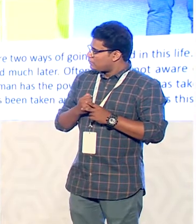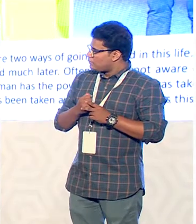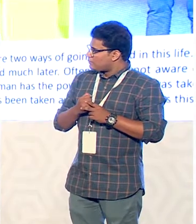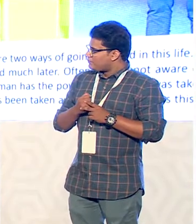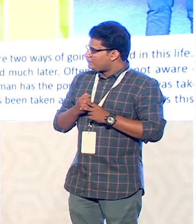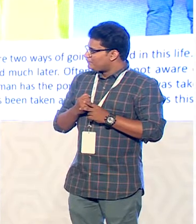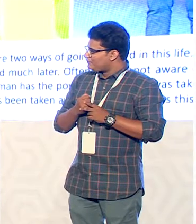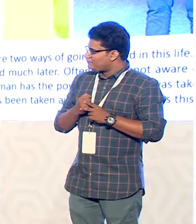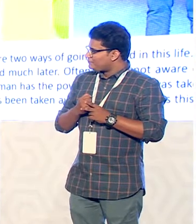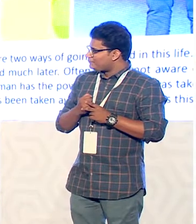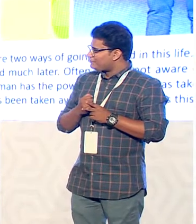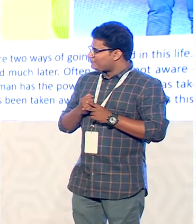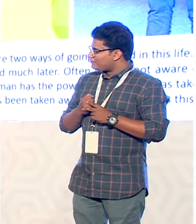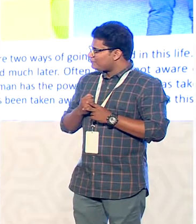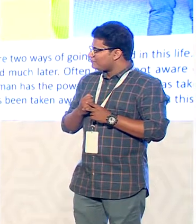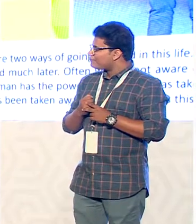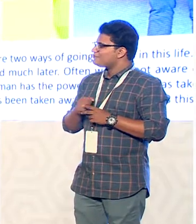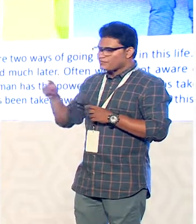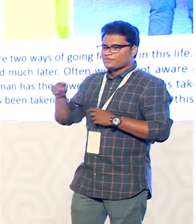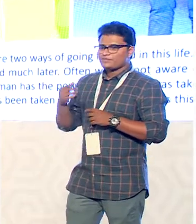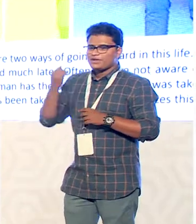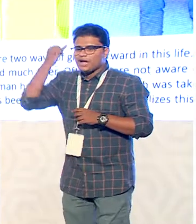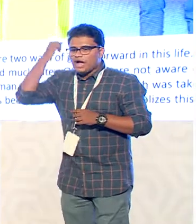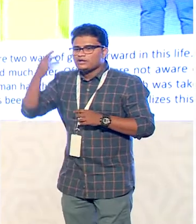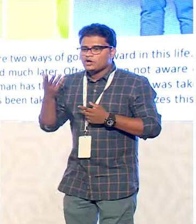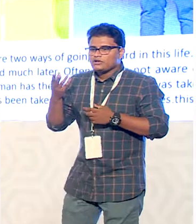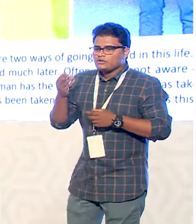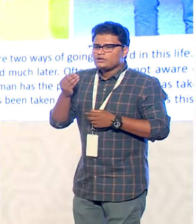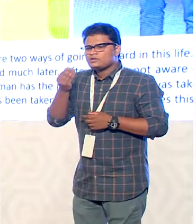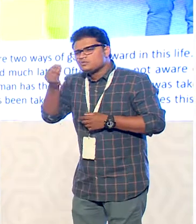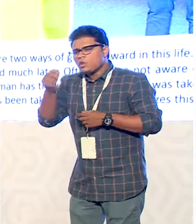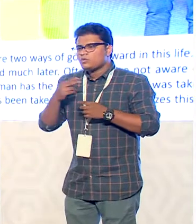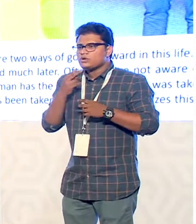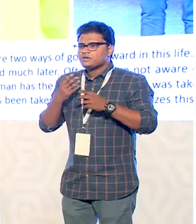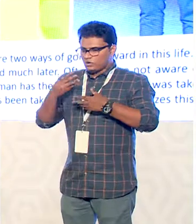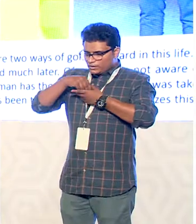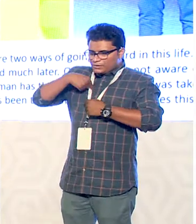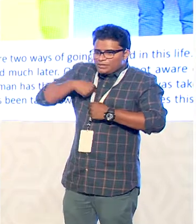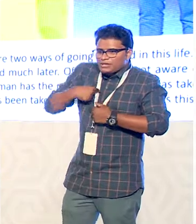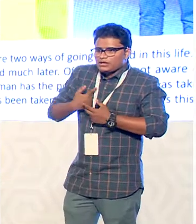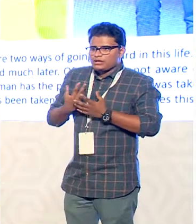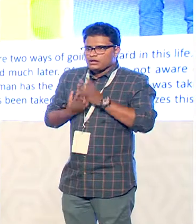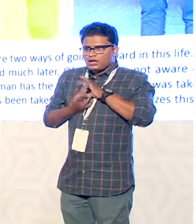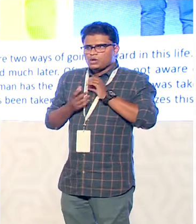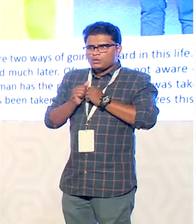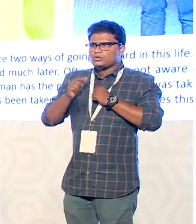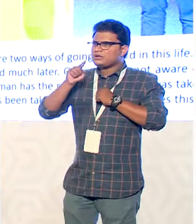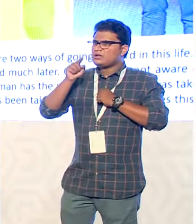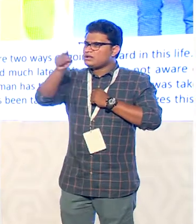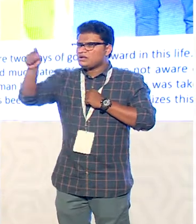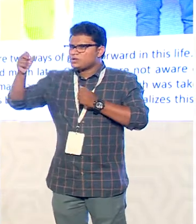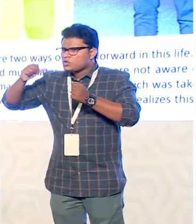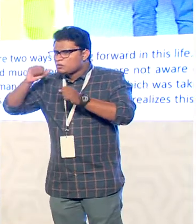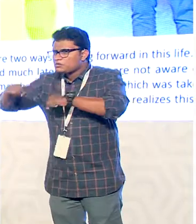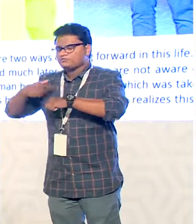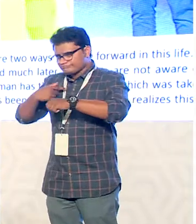still small voice within you that connects us to the infinite possibilities, which otherwise we call